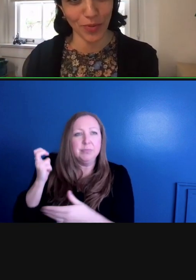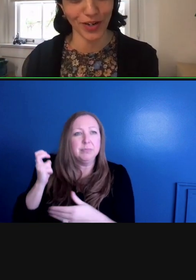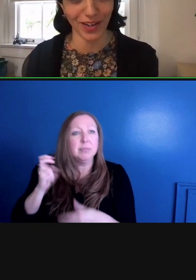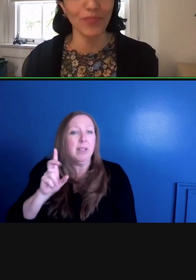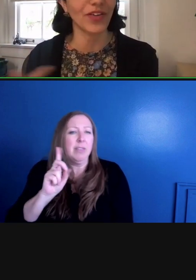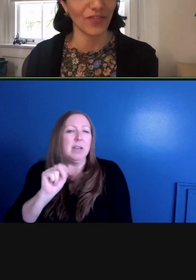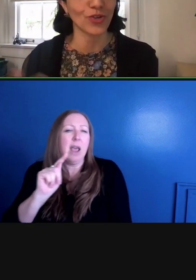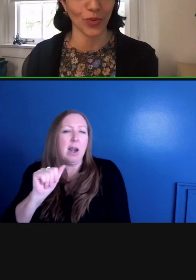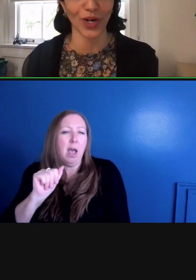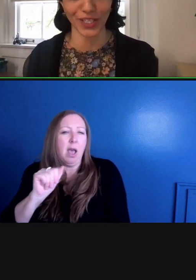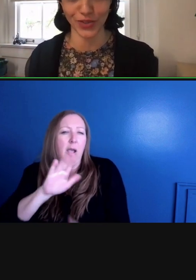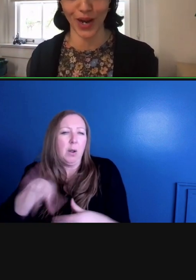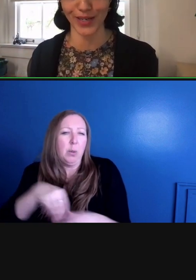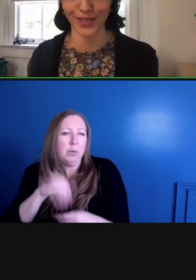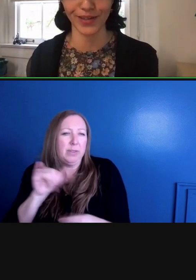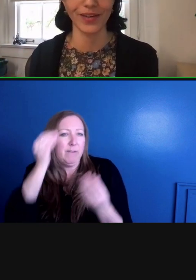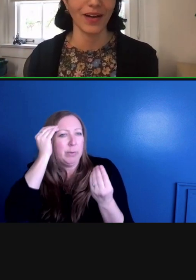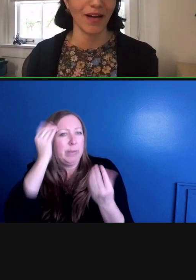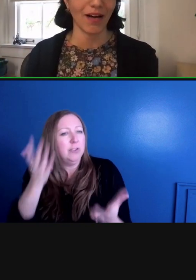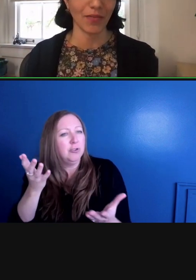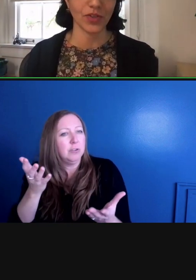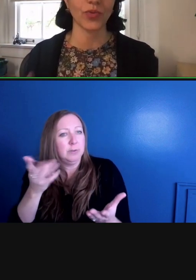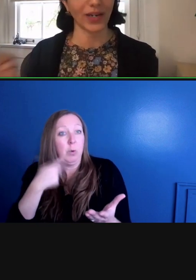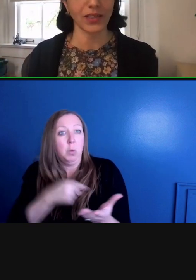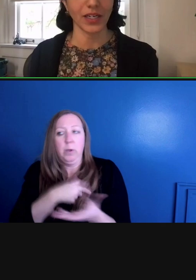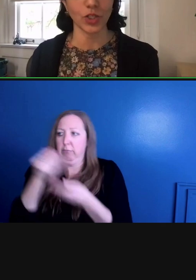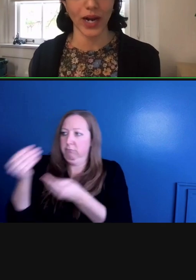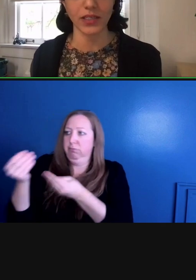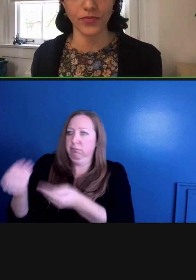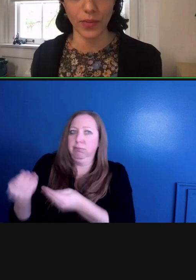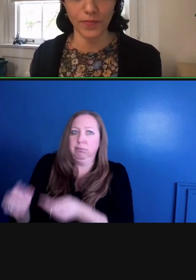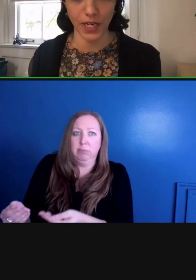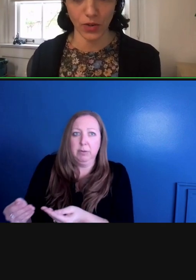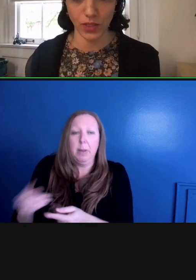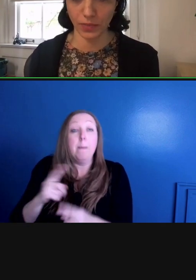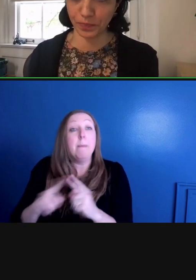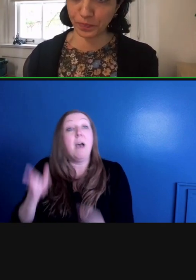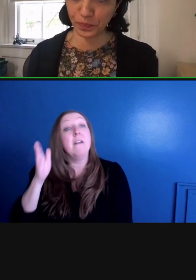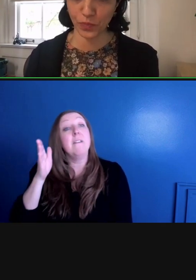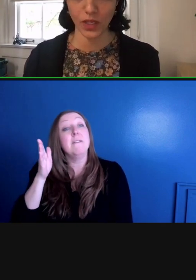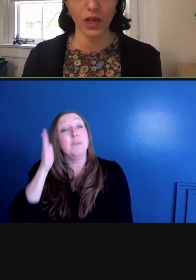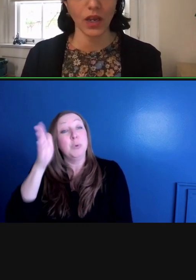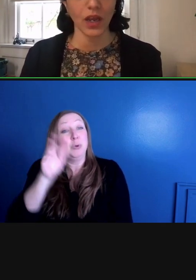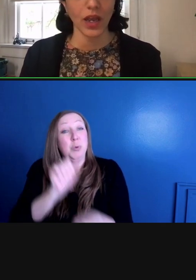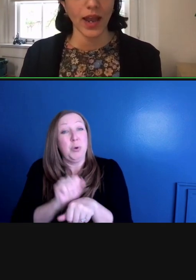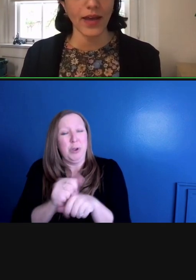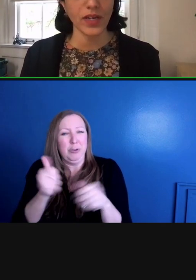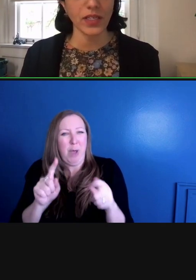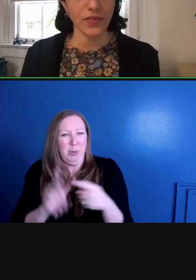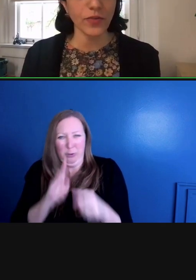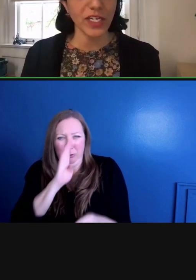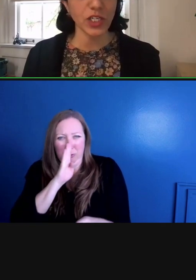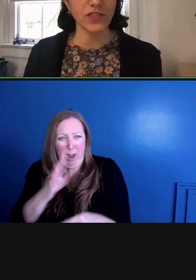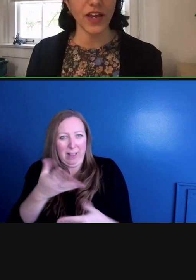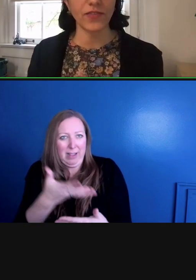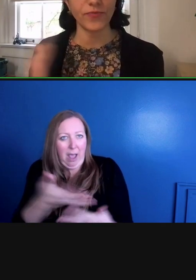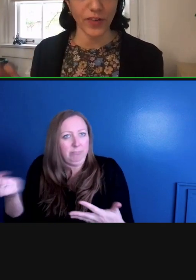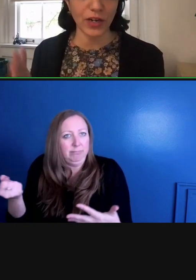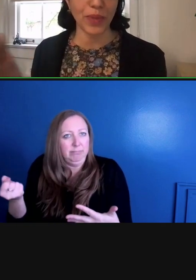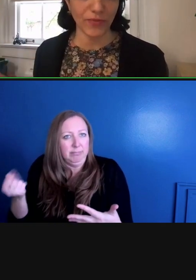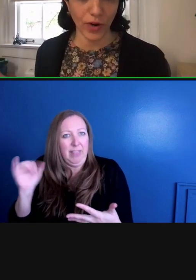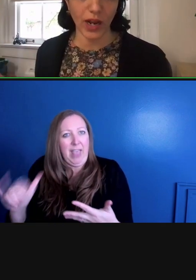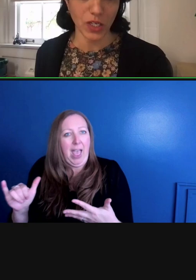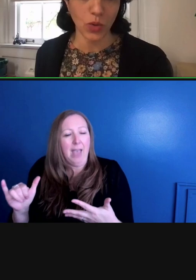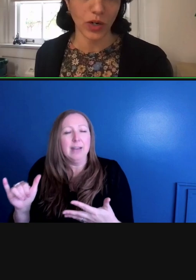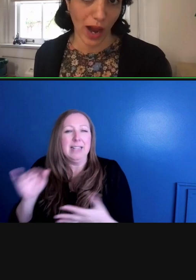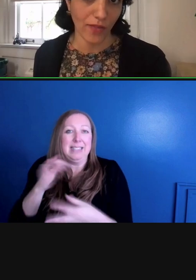information, so we put it in, but future work is trying to directly extract it from videos. And then this information is fed